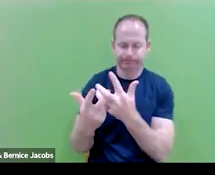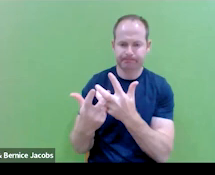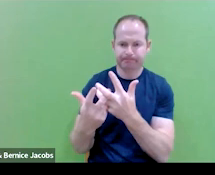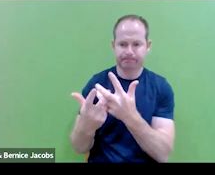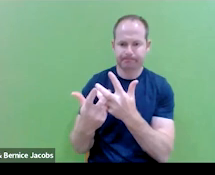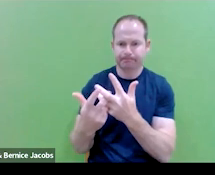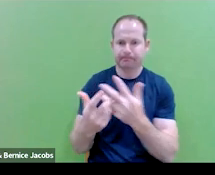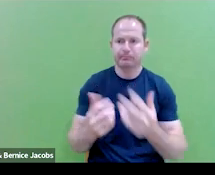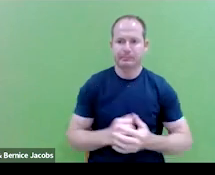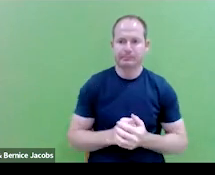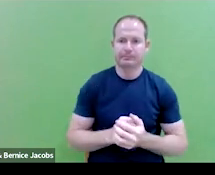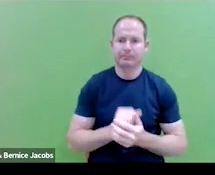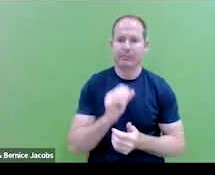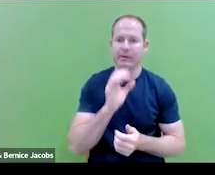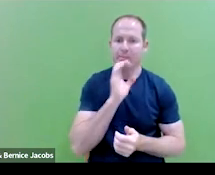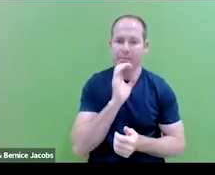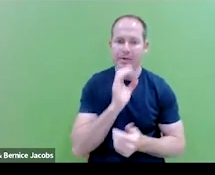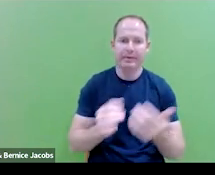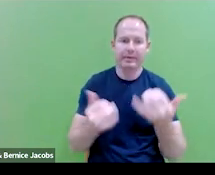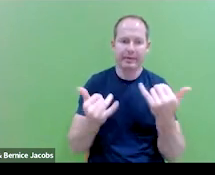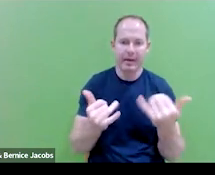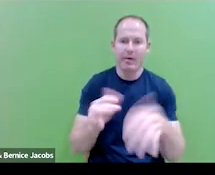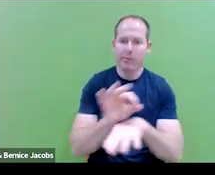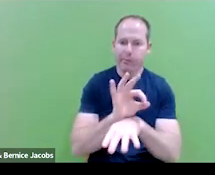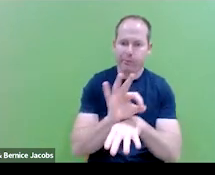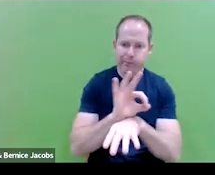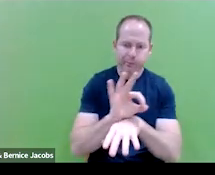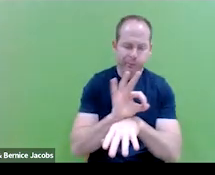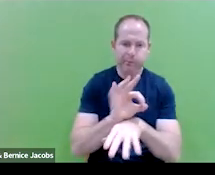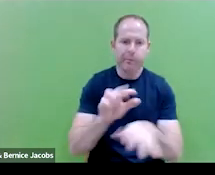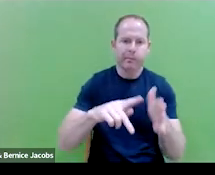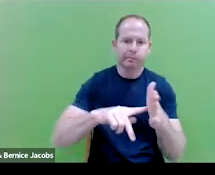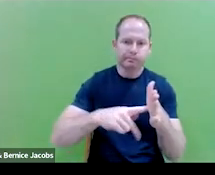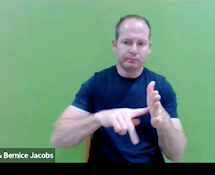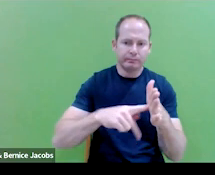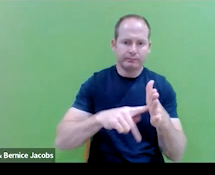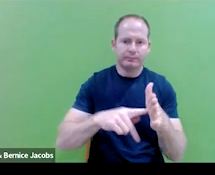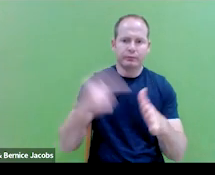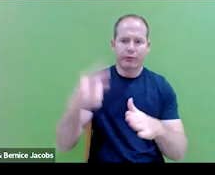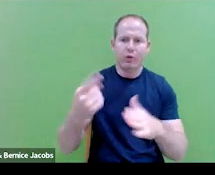the interest to design for their future selves and to design inclusively.